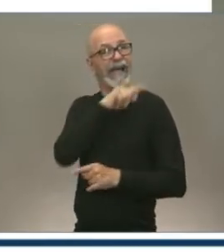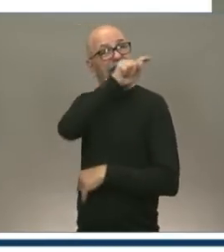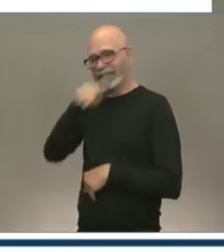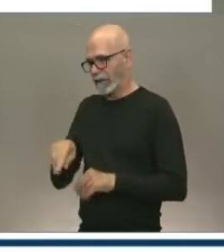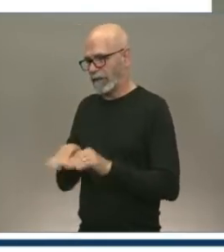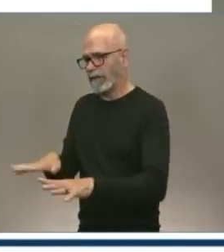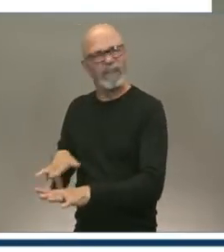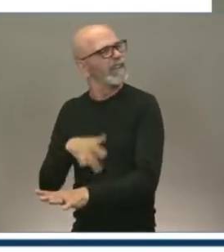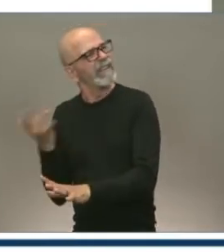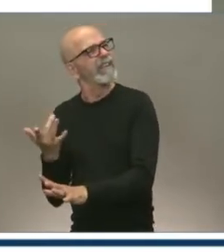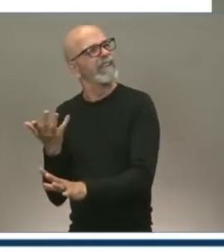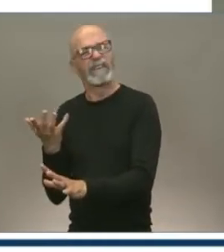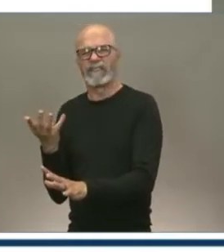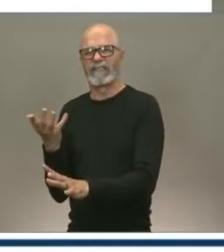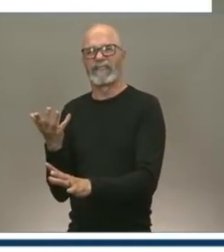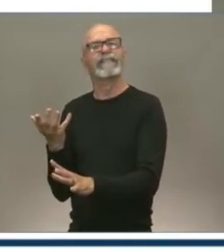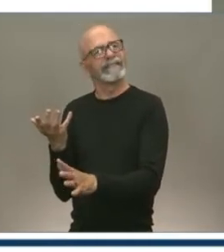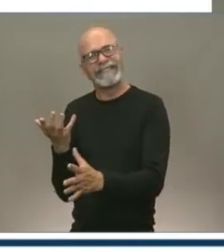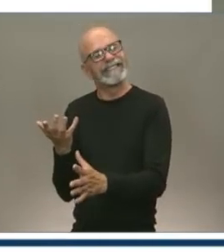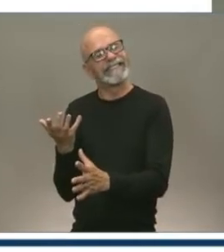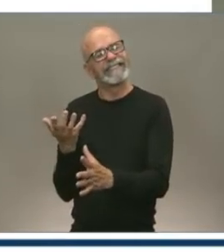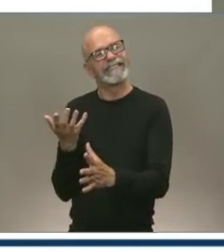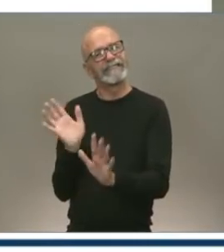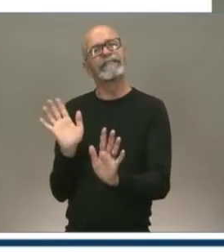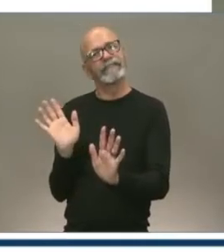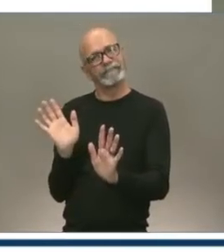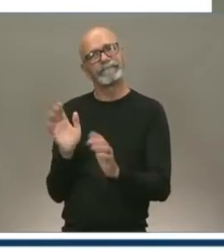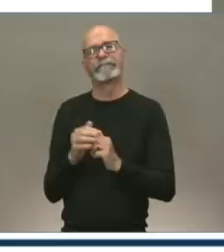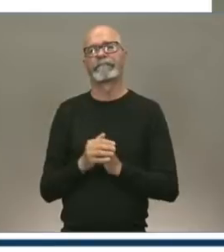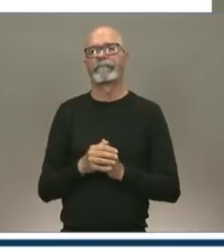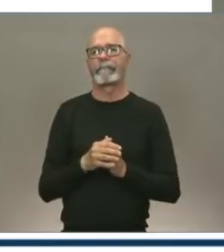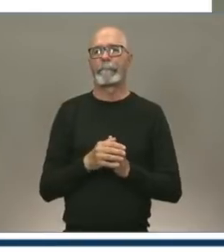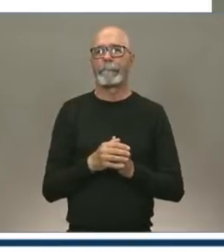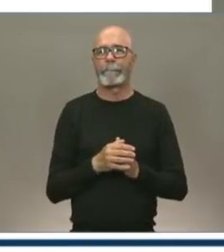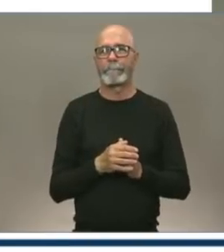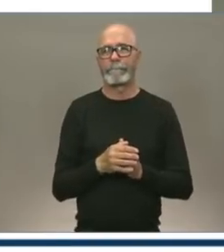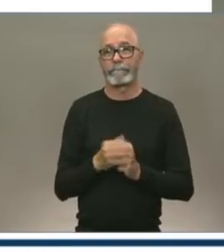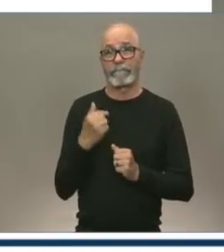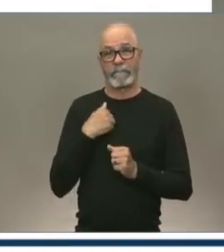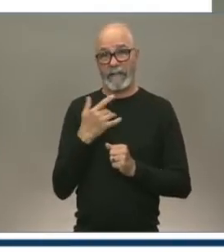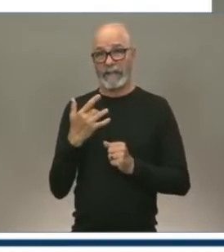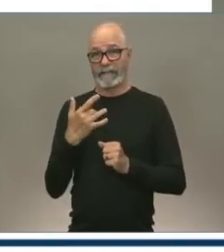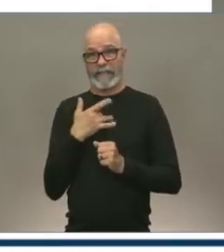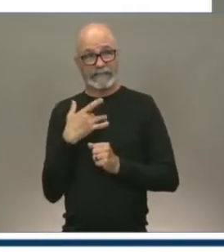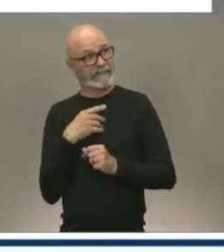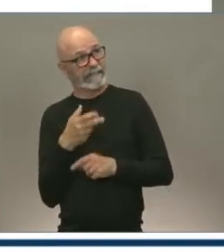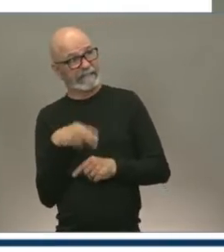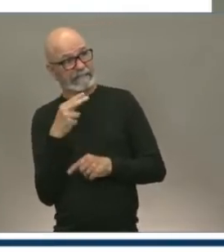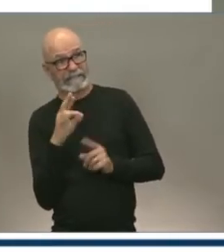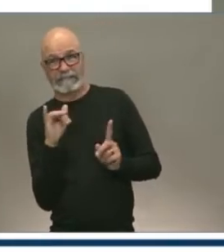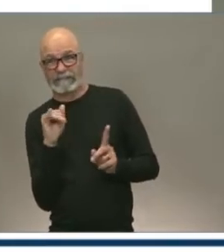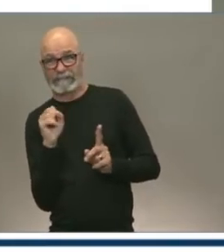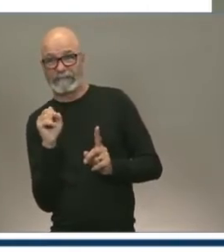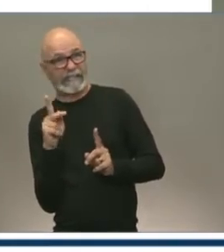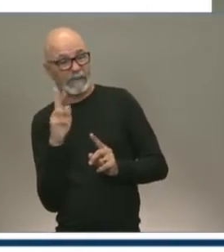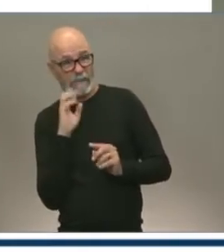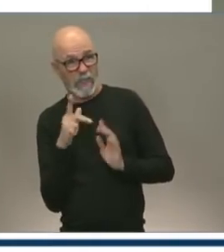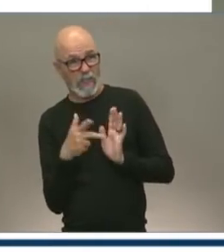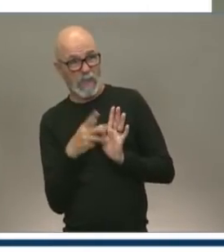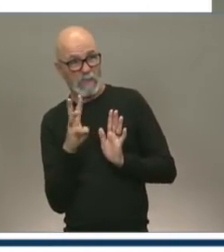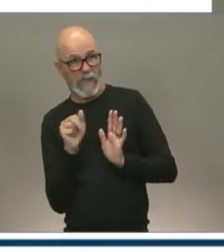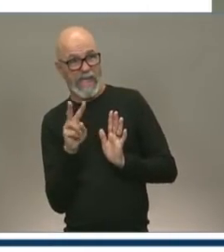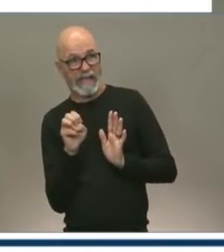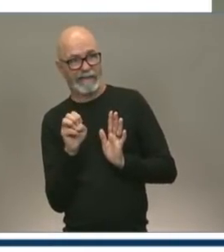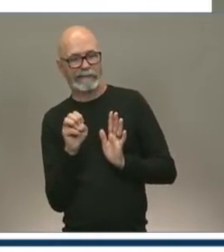right things. I don't see that our risk of having a third wave is any greater this week than it was last week, but we're still in this,